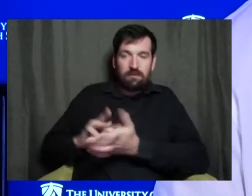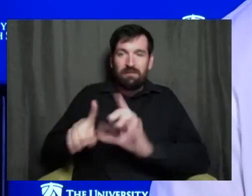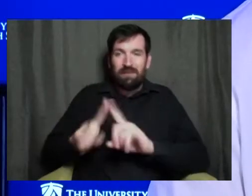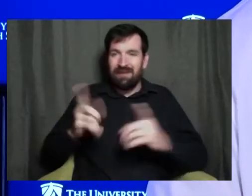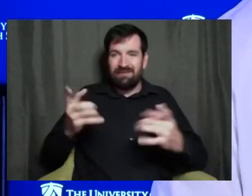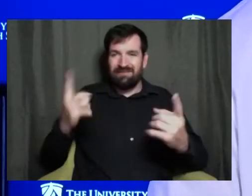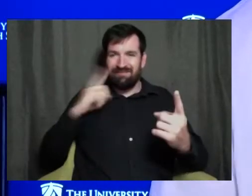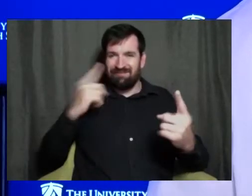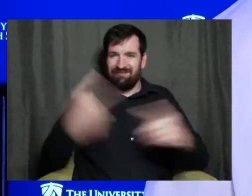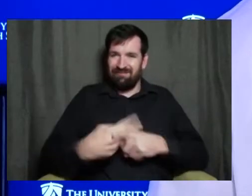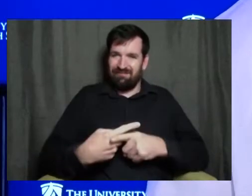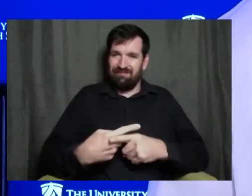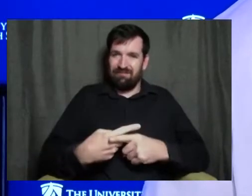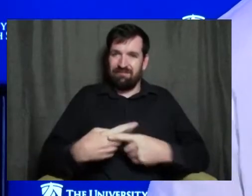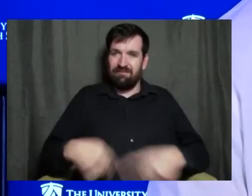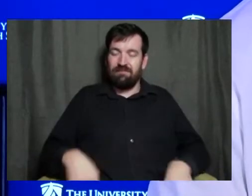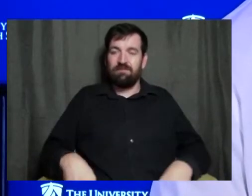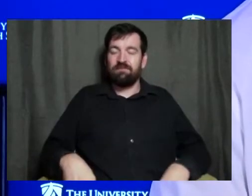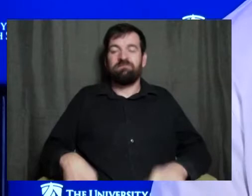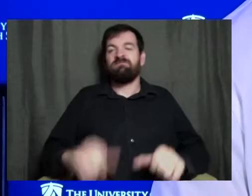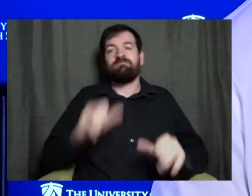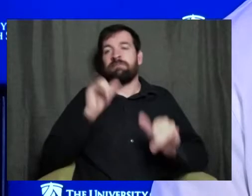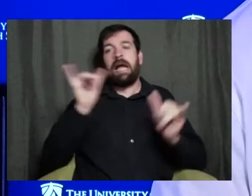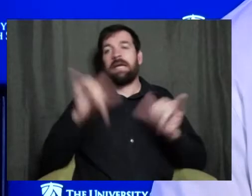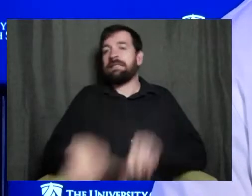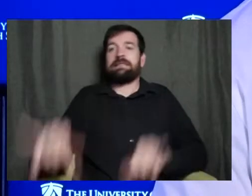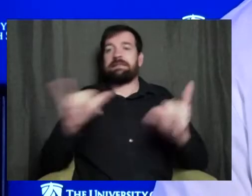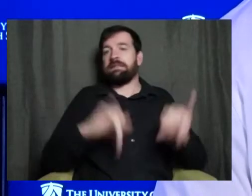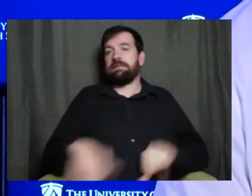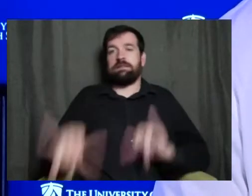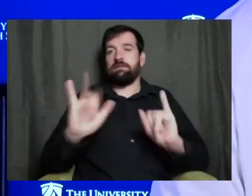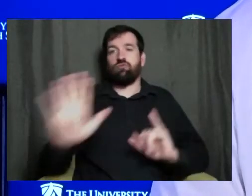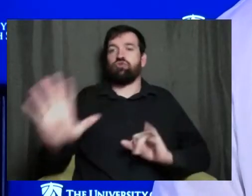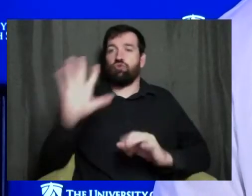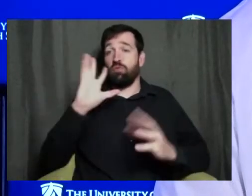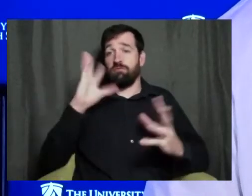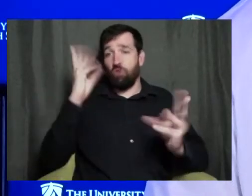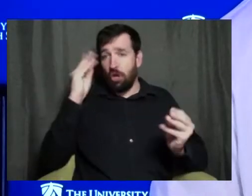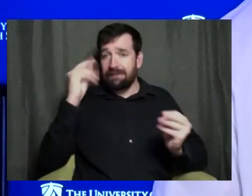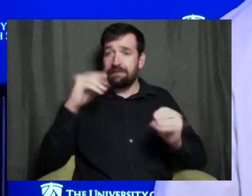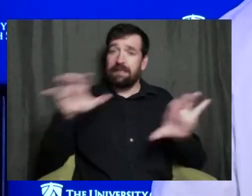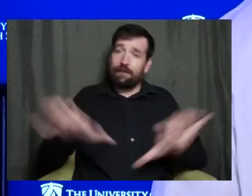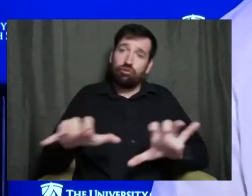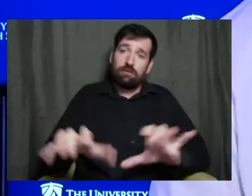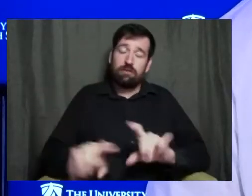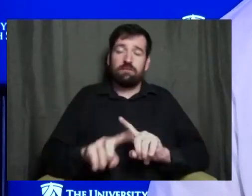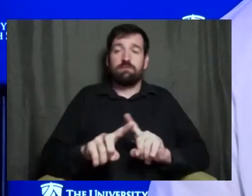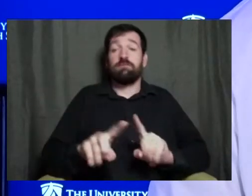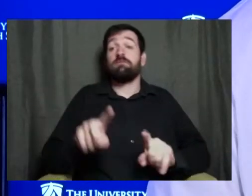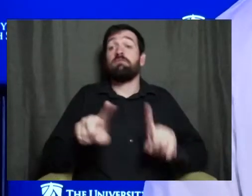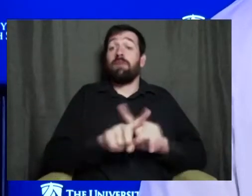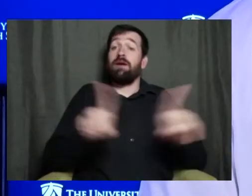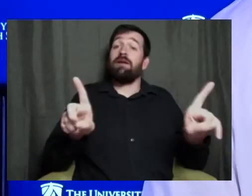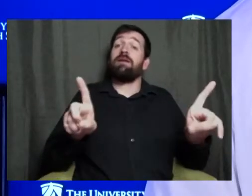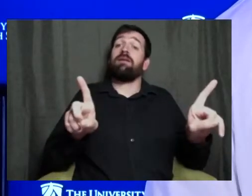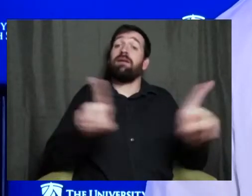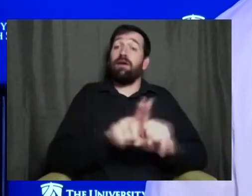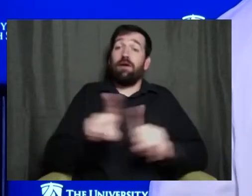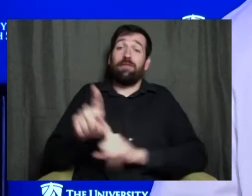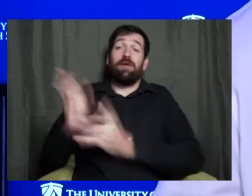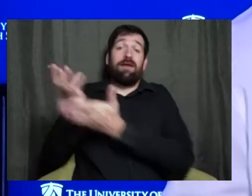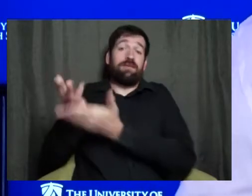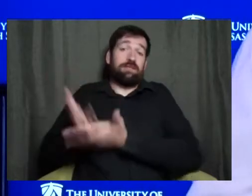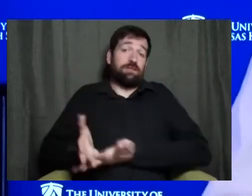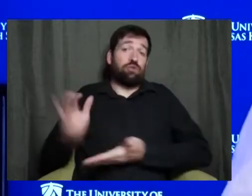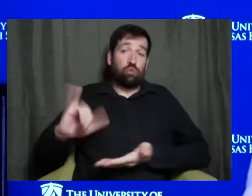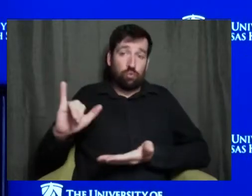matter of being inconsistent in your thoughts and actions, and that's really the issue here. But we also have other evidence that clearly shows